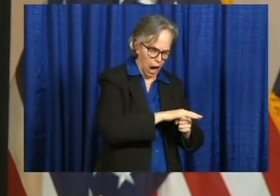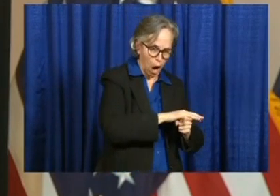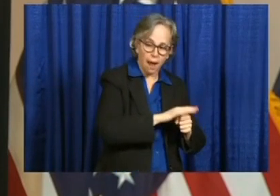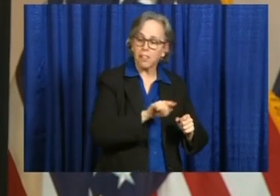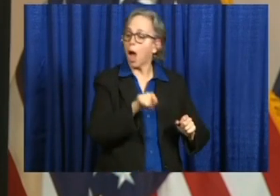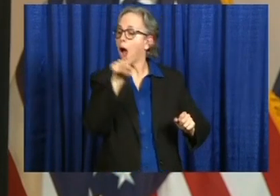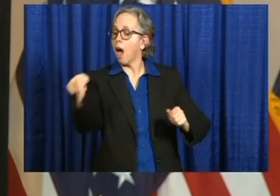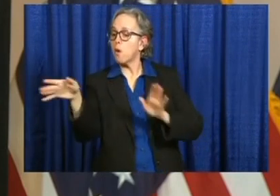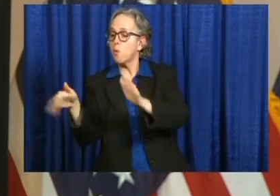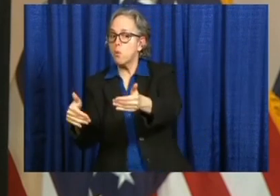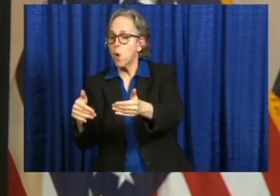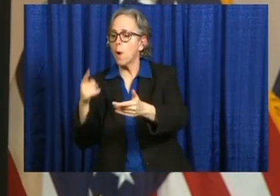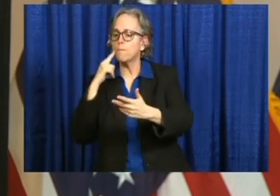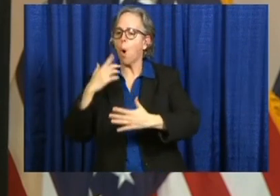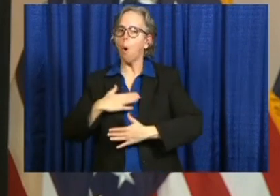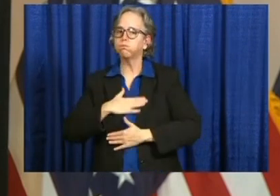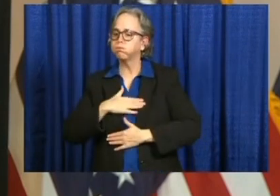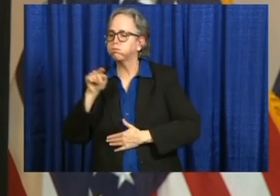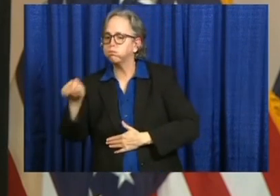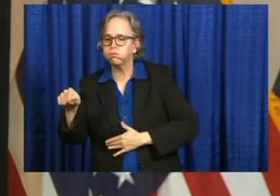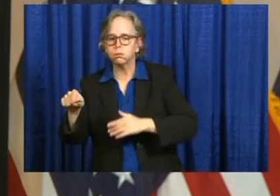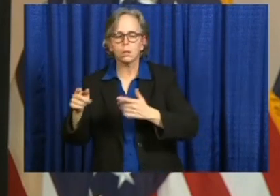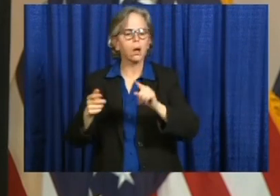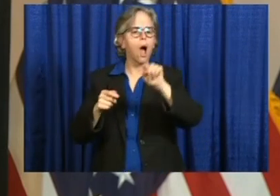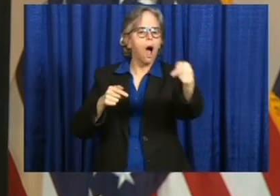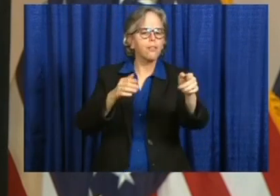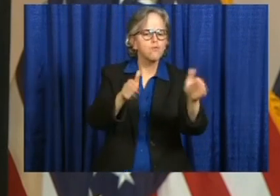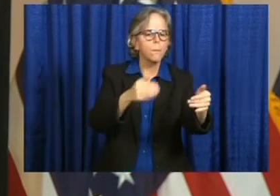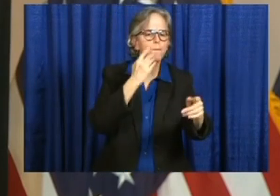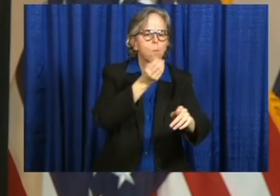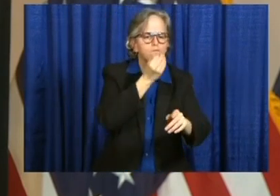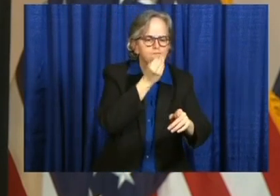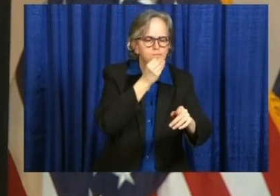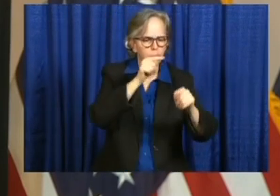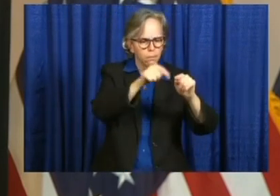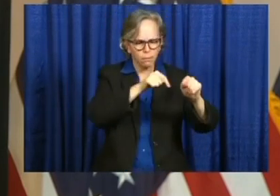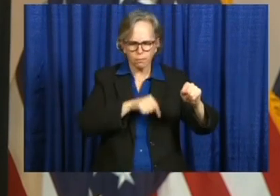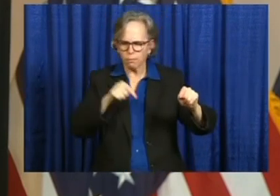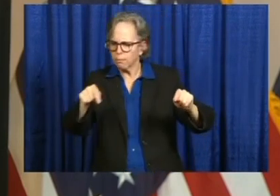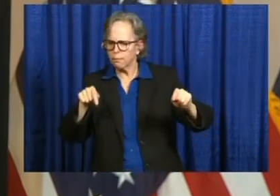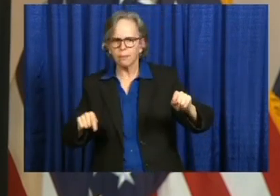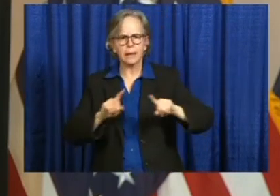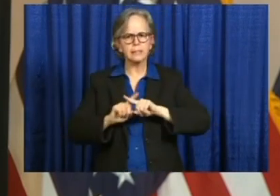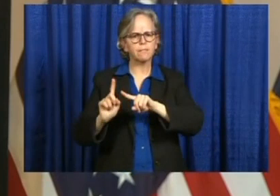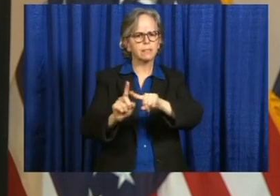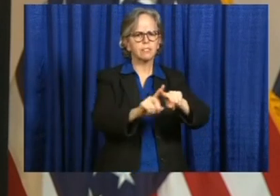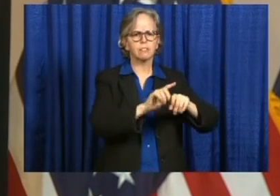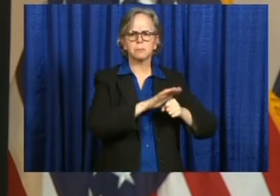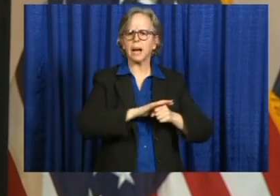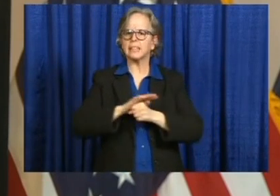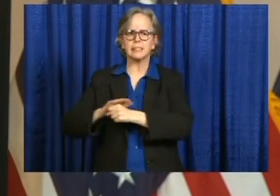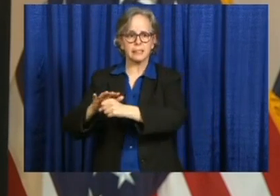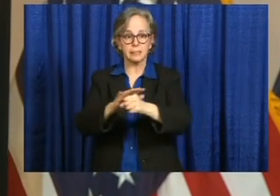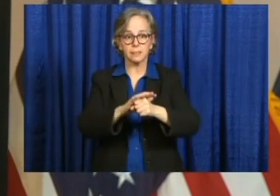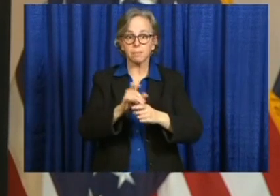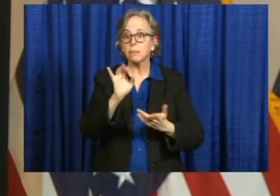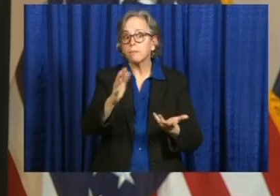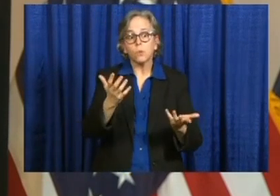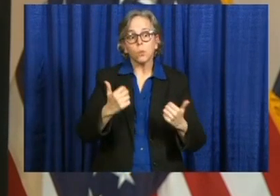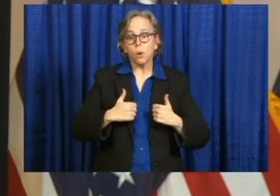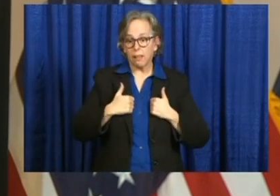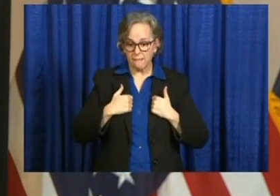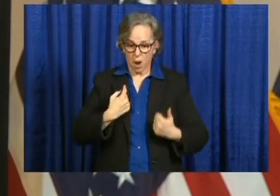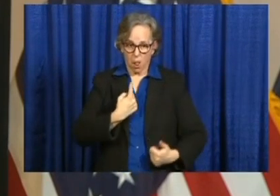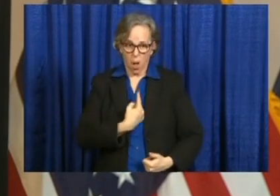and family each day so that you're able to really connect with them and not feel lonely or isolated. If you